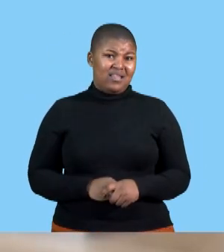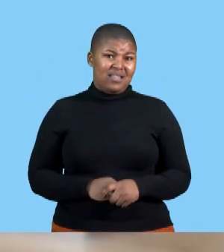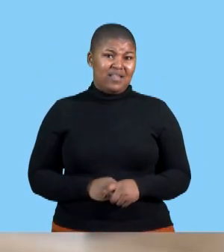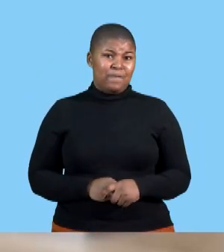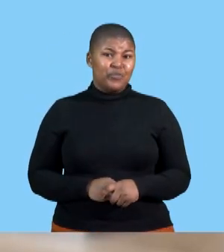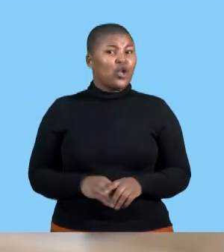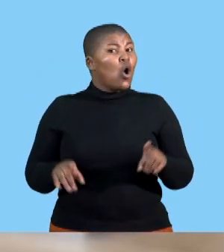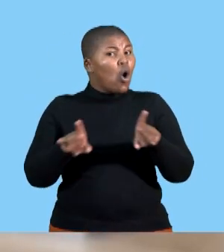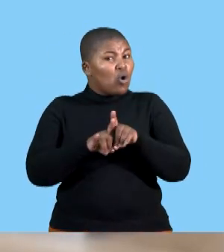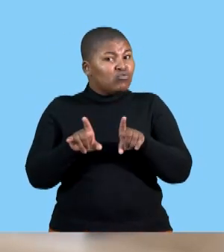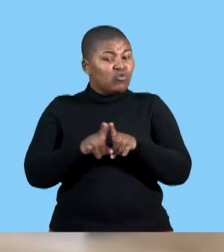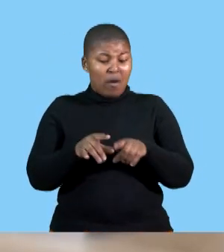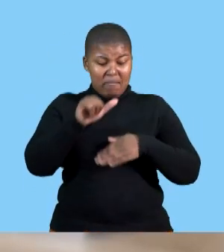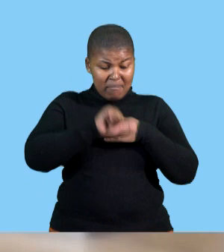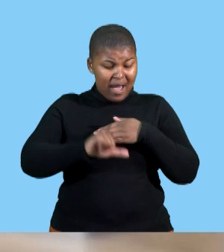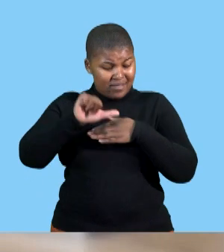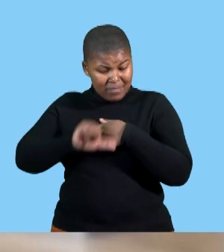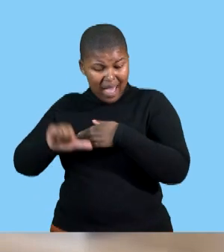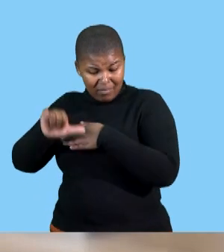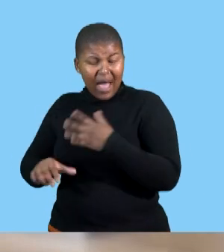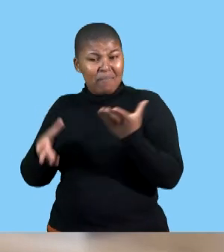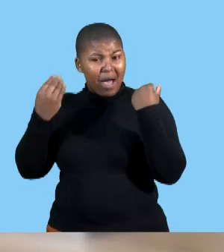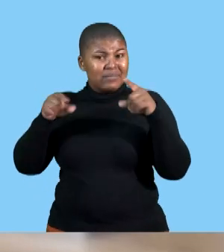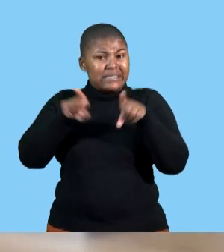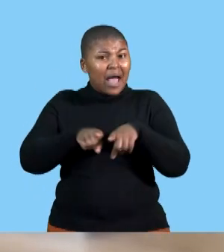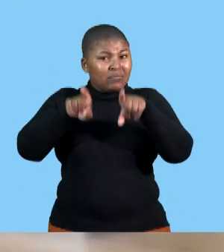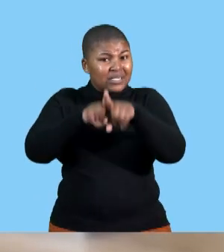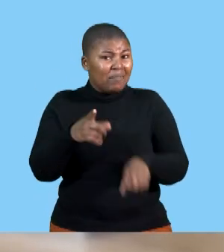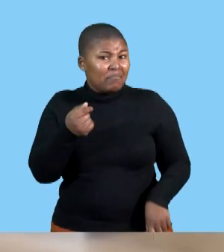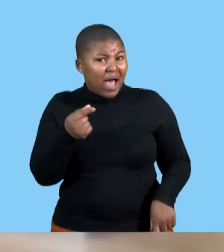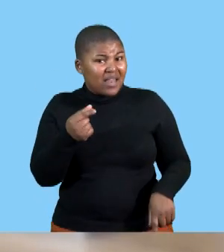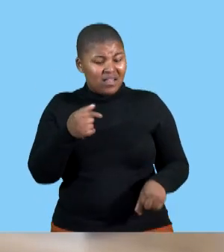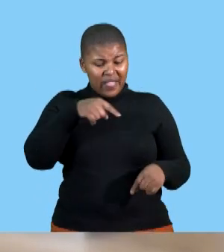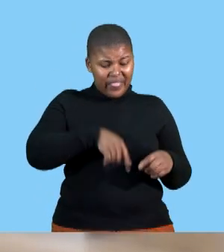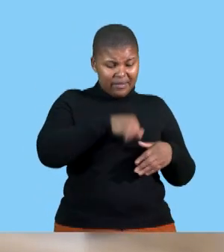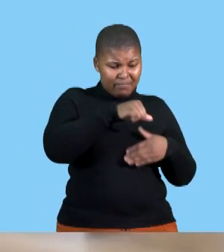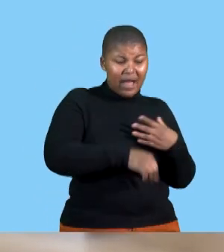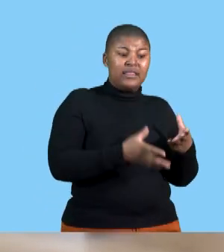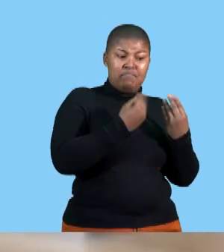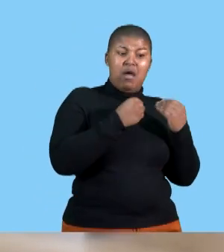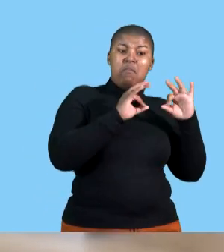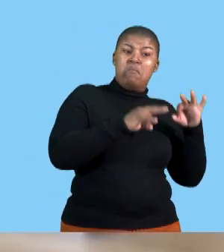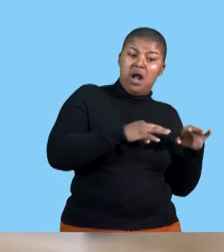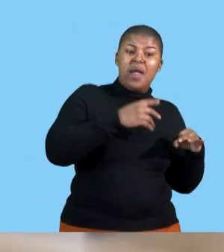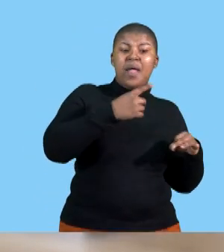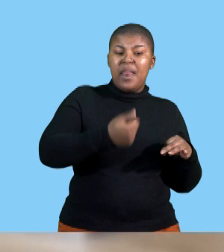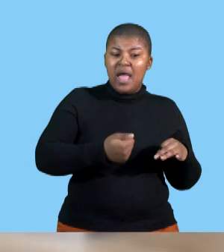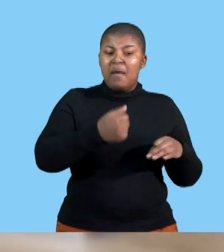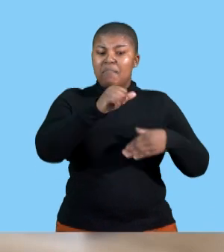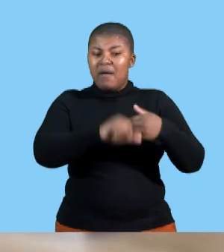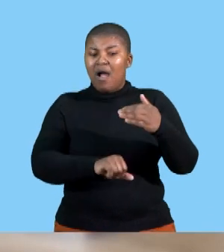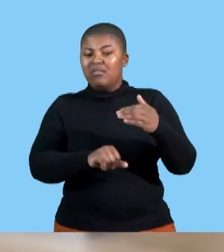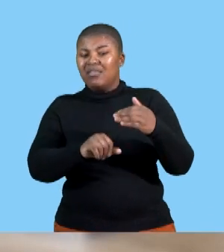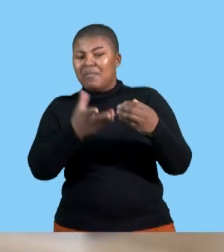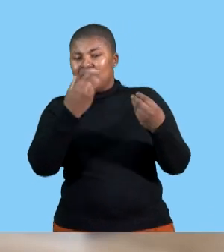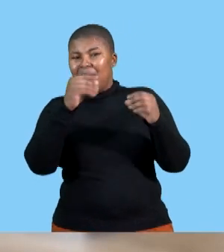will get a certain amount of donation. Sometimes they would get that, sometimes they would get even less, which is going to be difficult for them to do what?